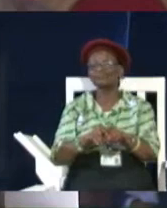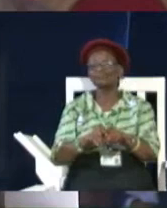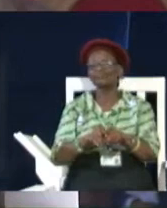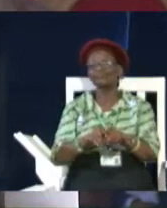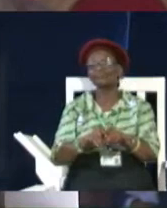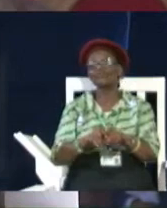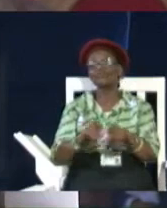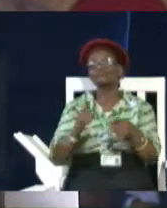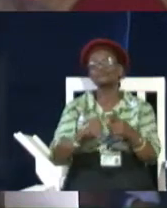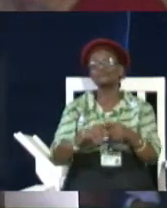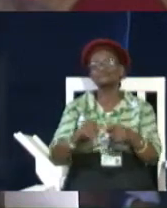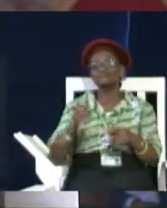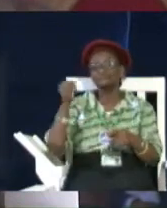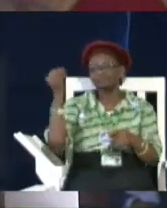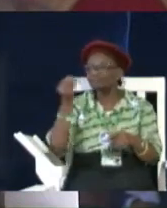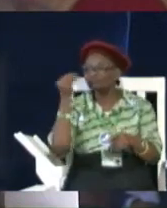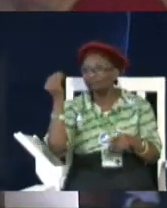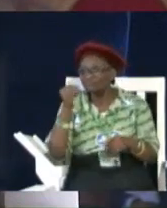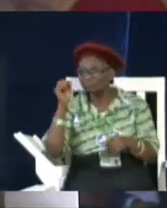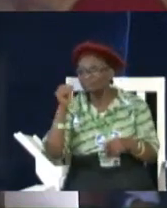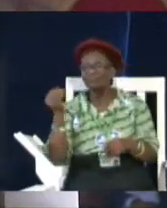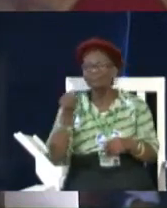witches, wizards,